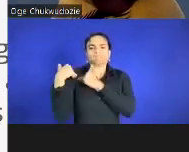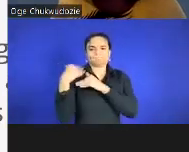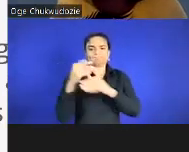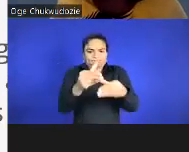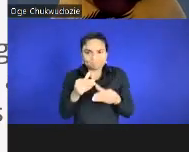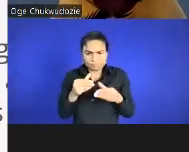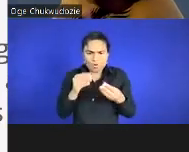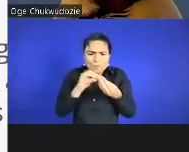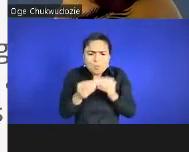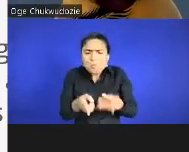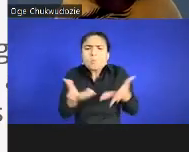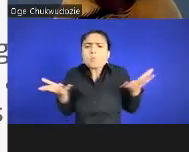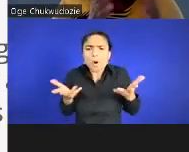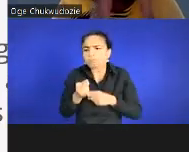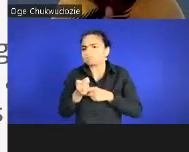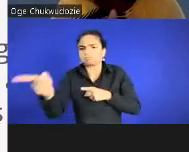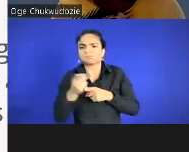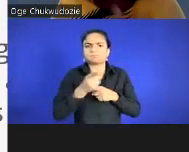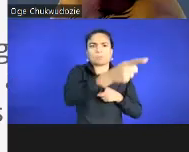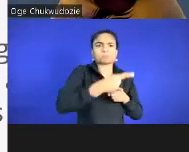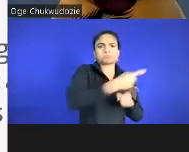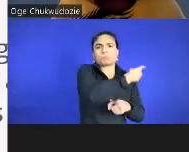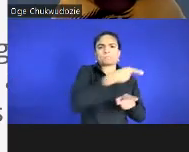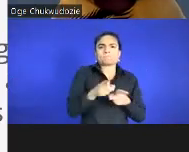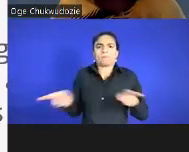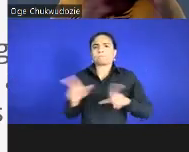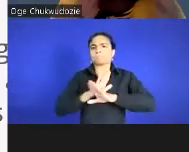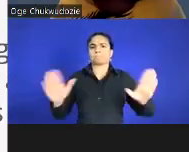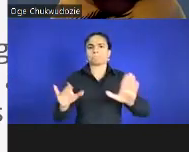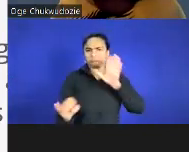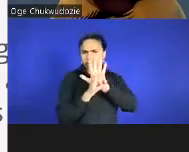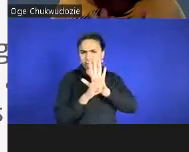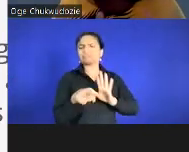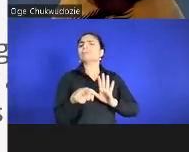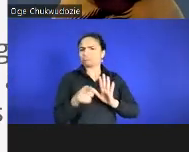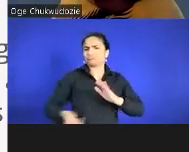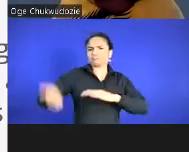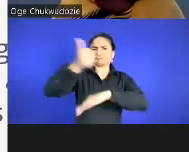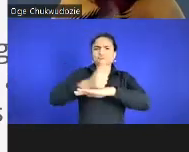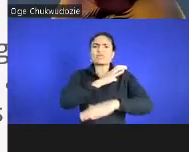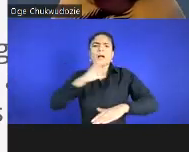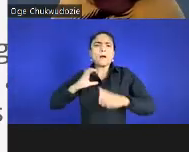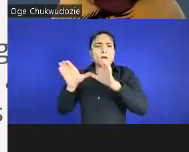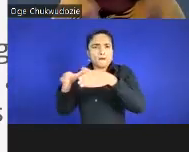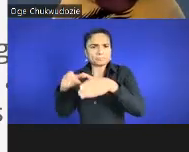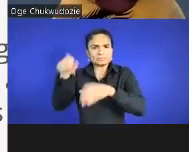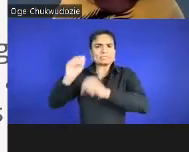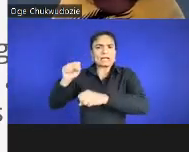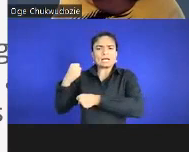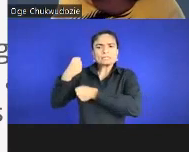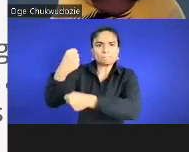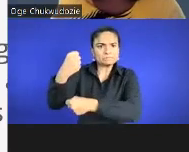where this is not possible, it's still fine. Sometimes, that collaboration might not work because of